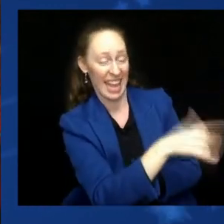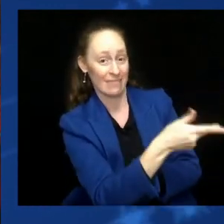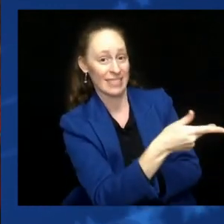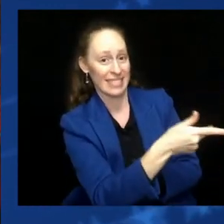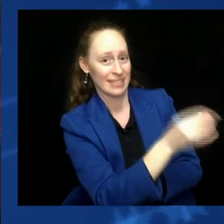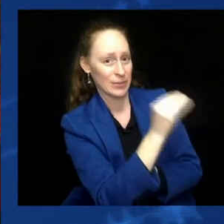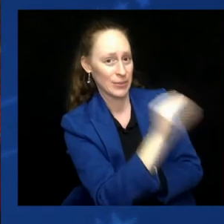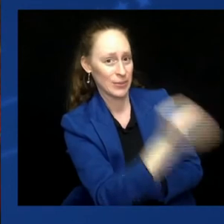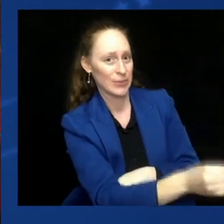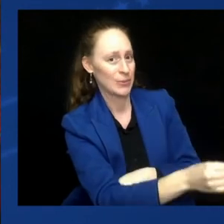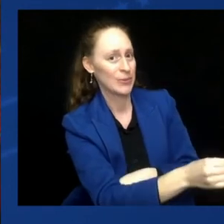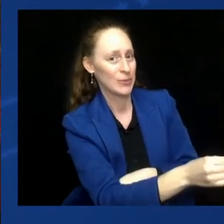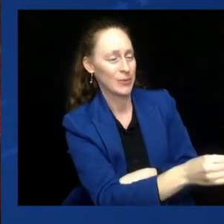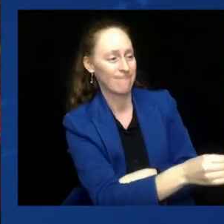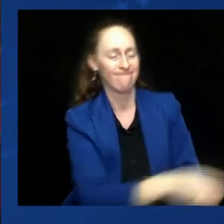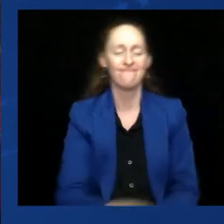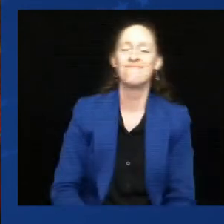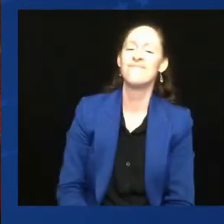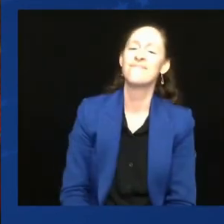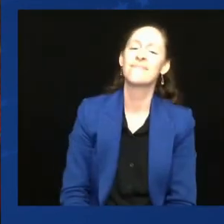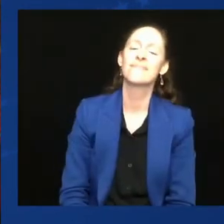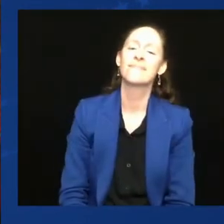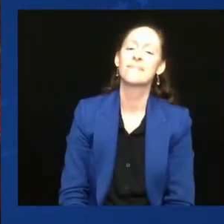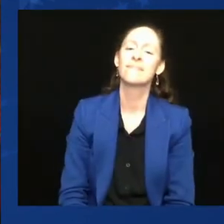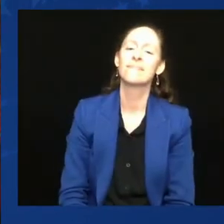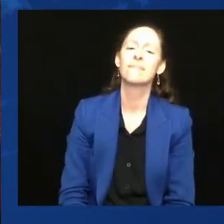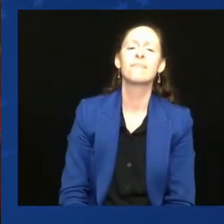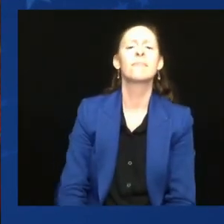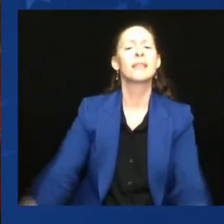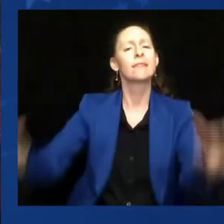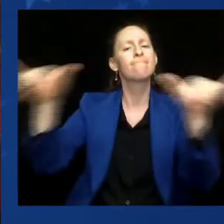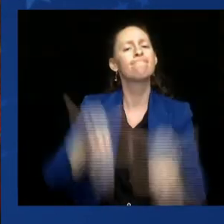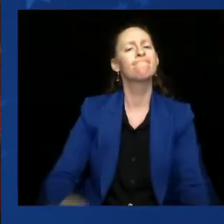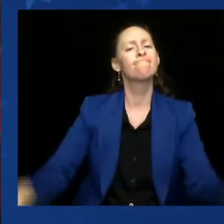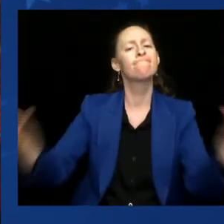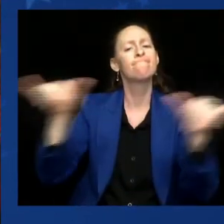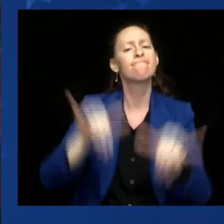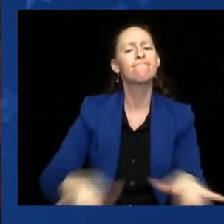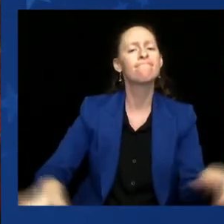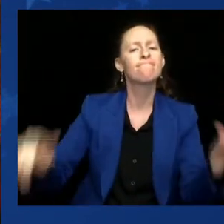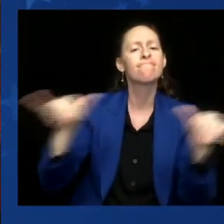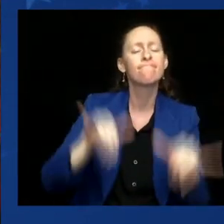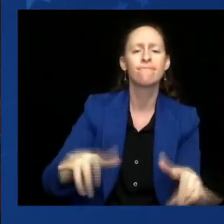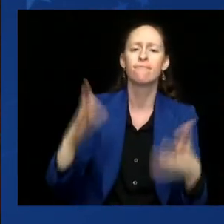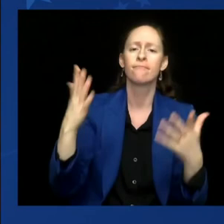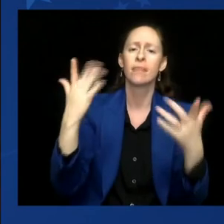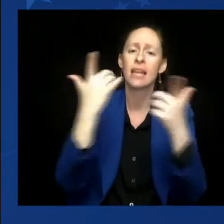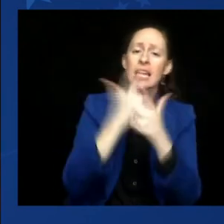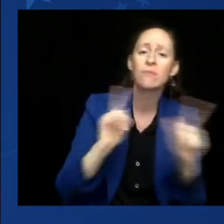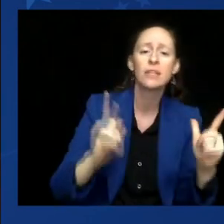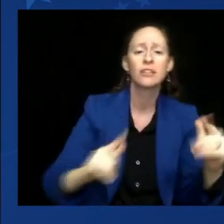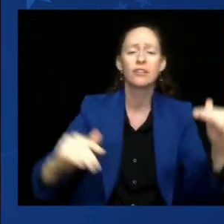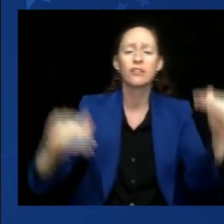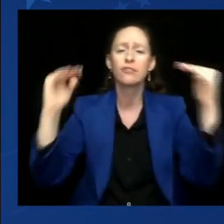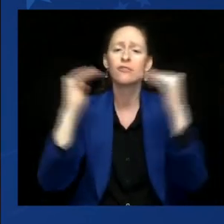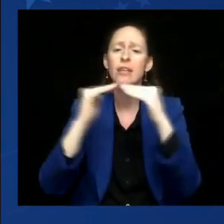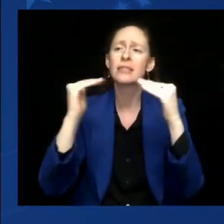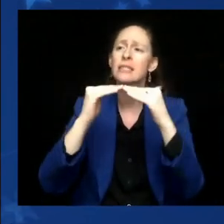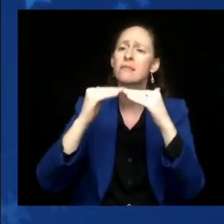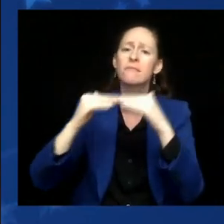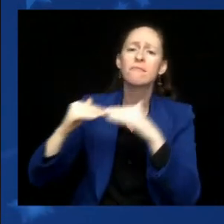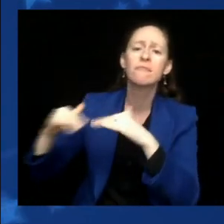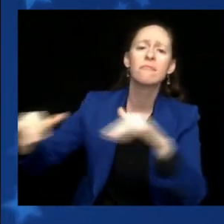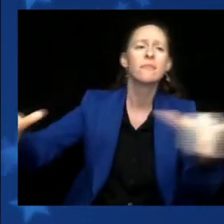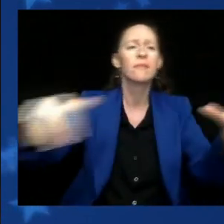all are most likely to come to pass in a democracy. We have never fully realized the aspirations of our